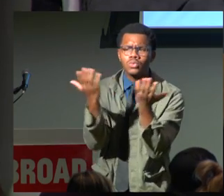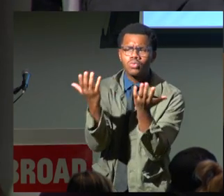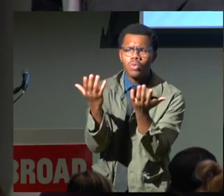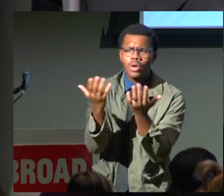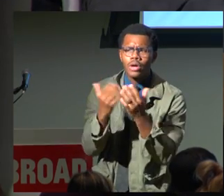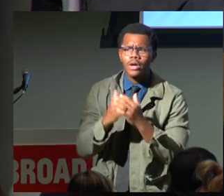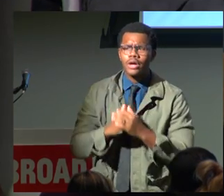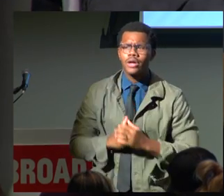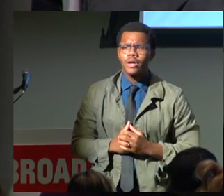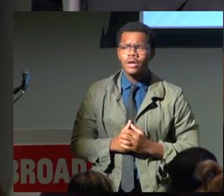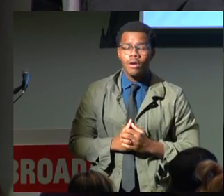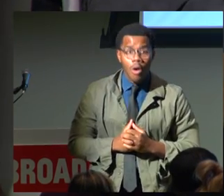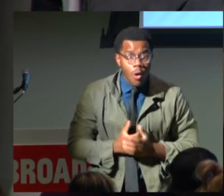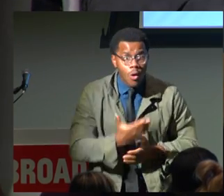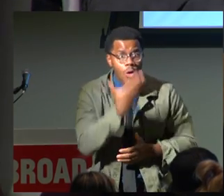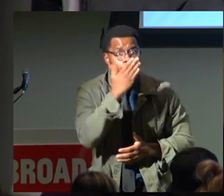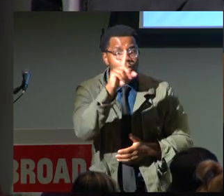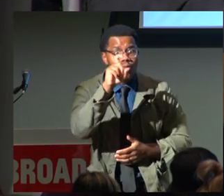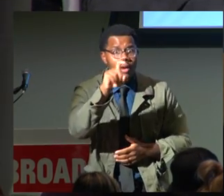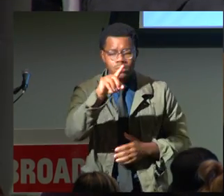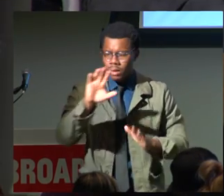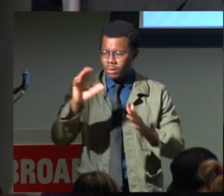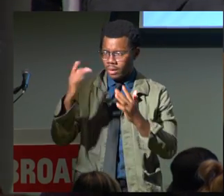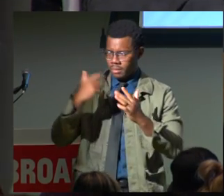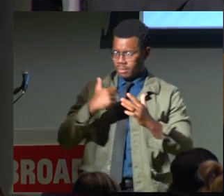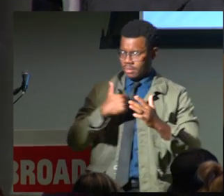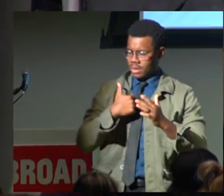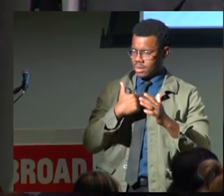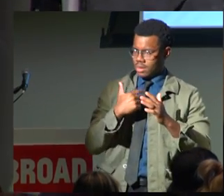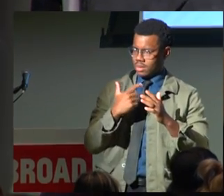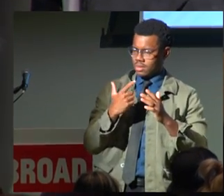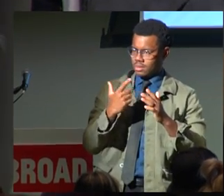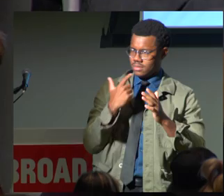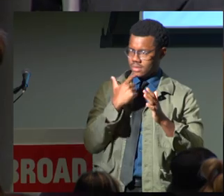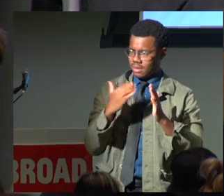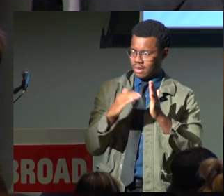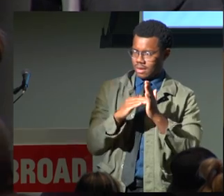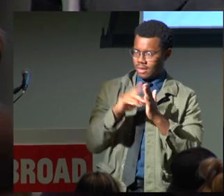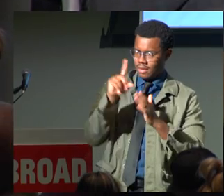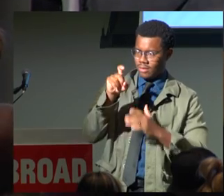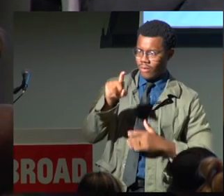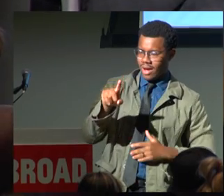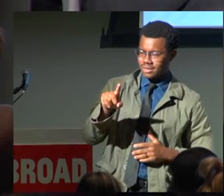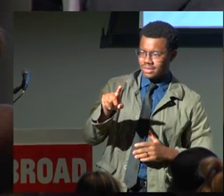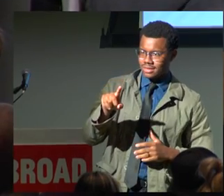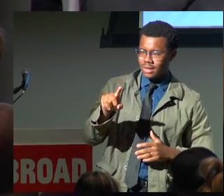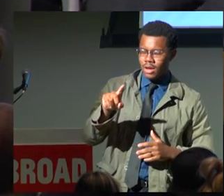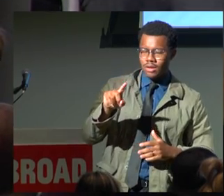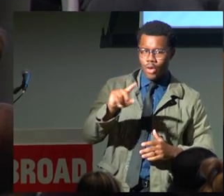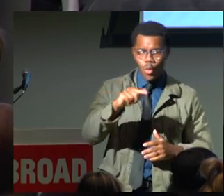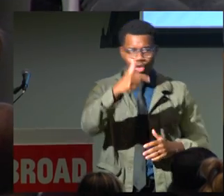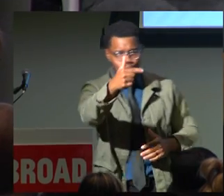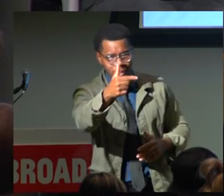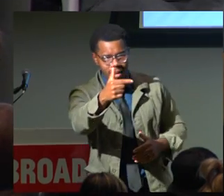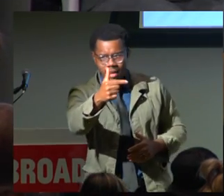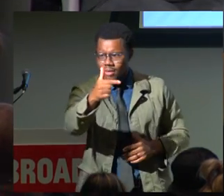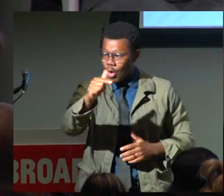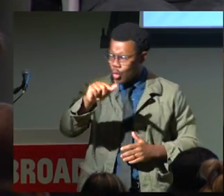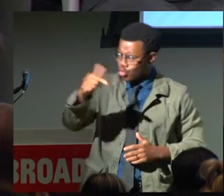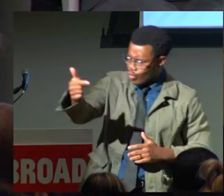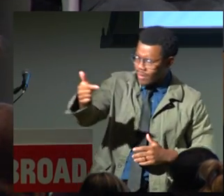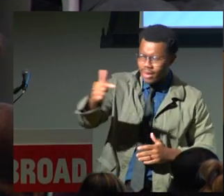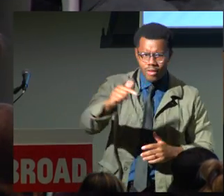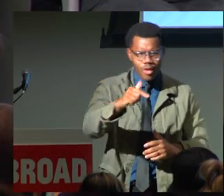do you want to repeat the question? Oh, yes, please. Yes, no, Donna, you repeat the question, baby. You repeat it. No. You repeat, I repeat. Okay, you've set yourself